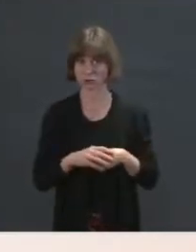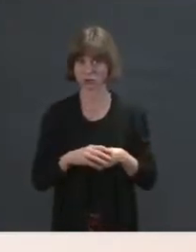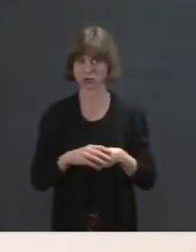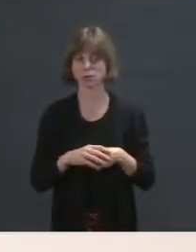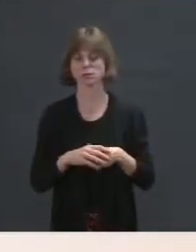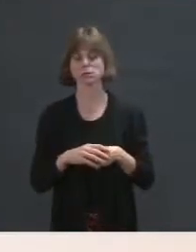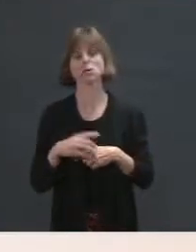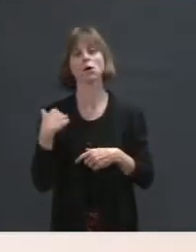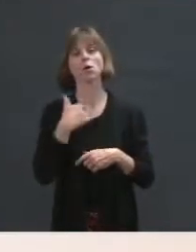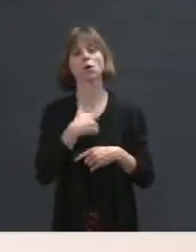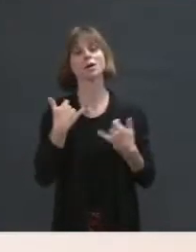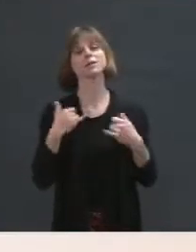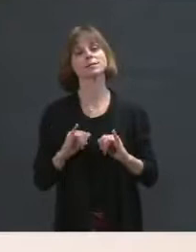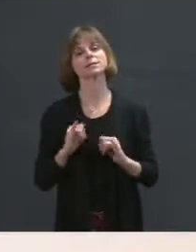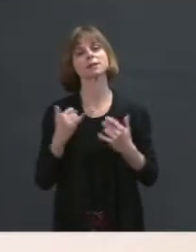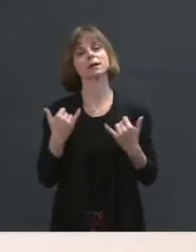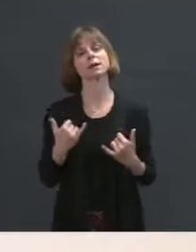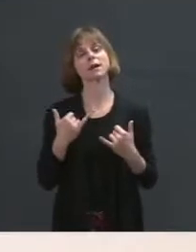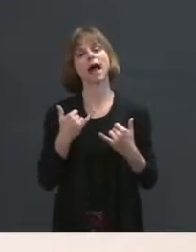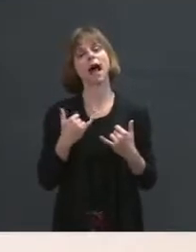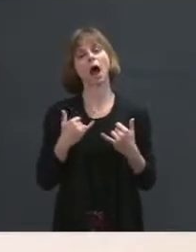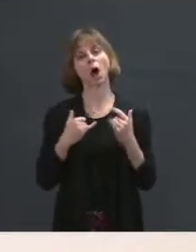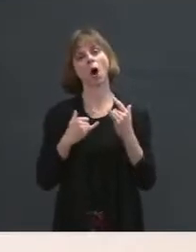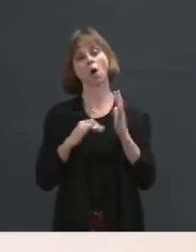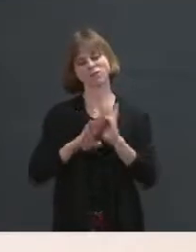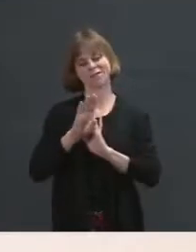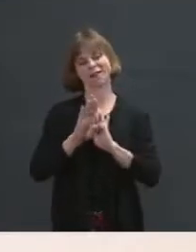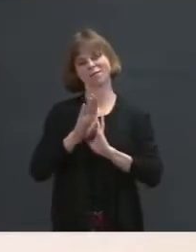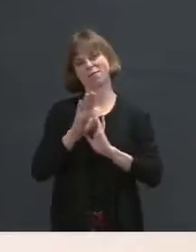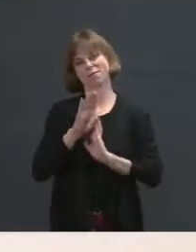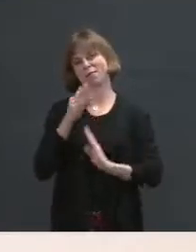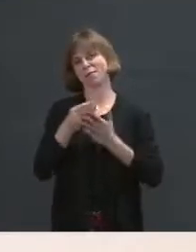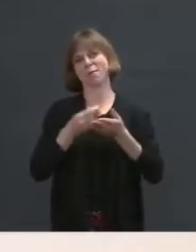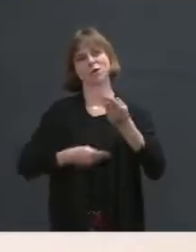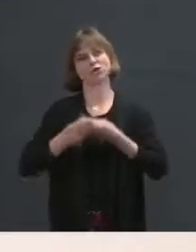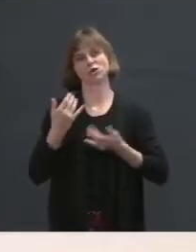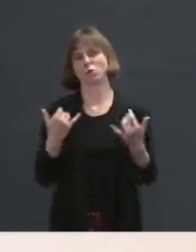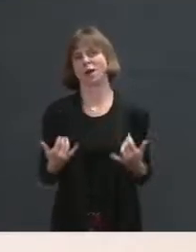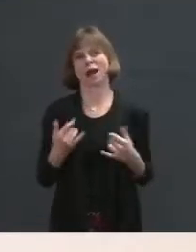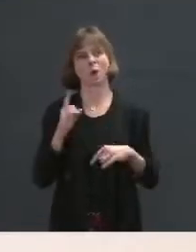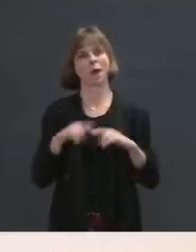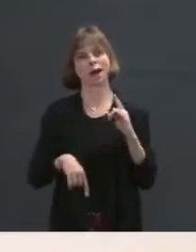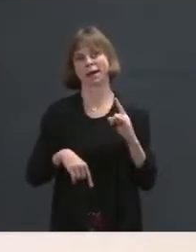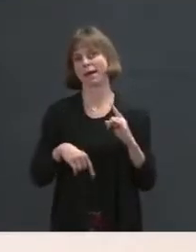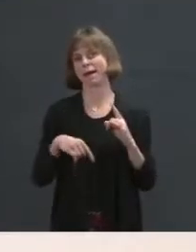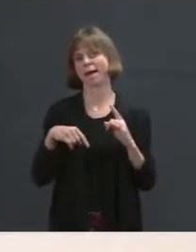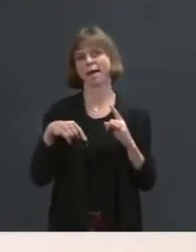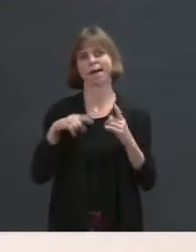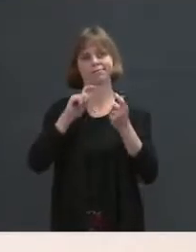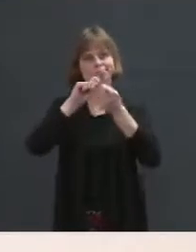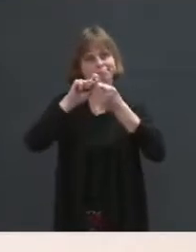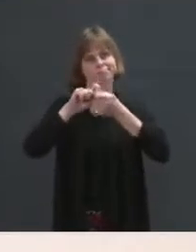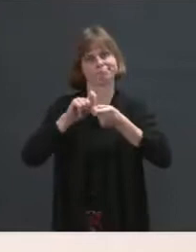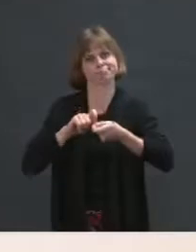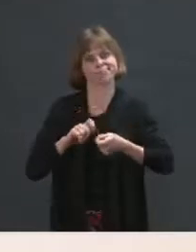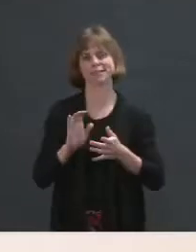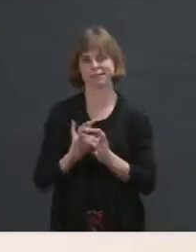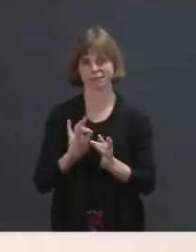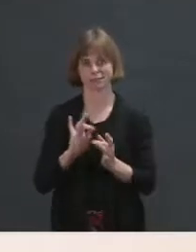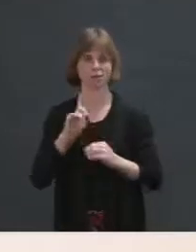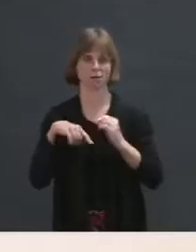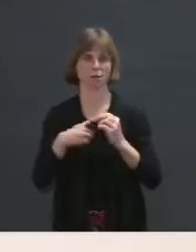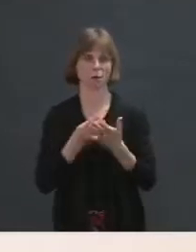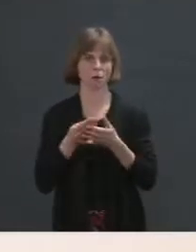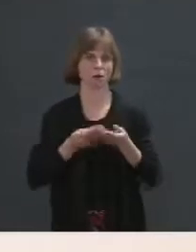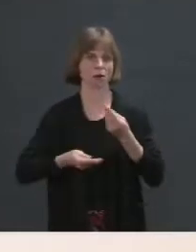We are still in the process of formulating the budget, so at this time, I'm not able to talk in specifics about the budget proposal, but what I would